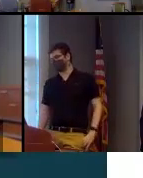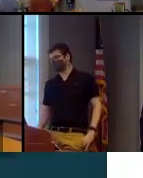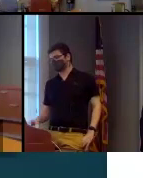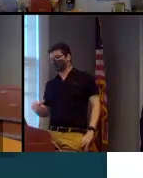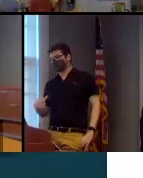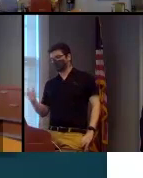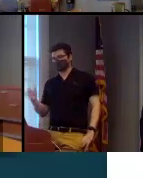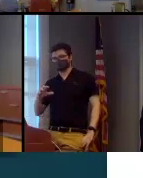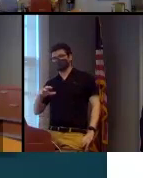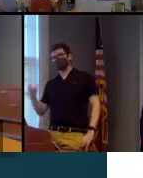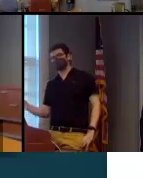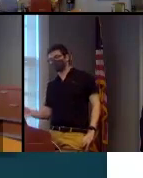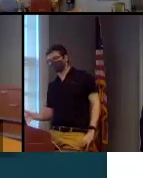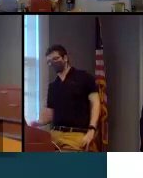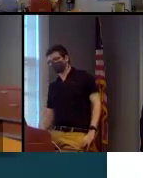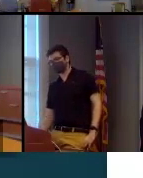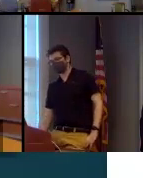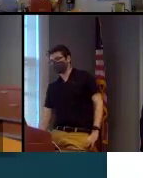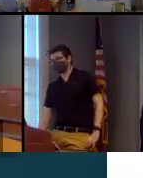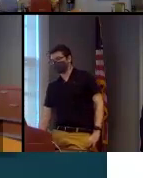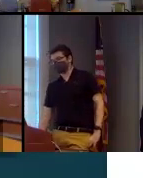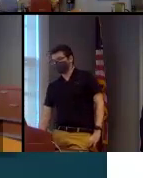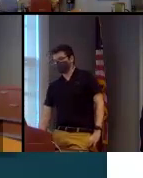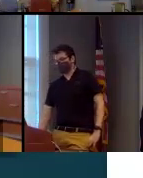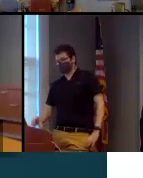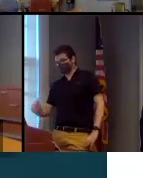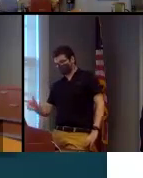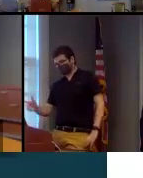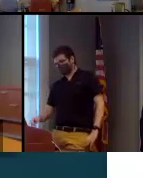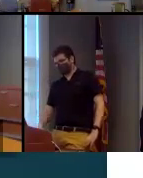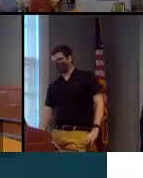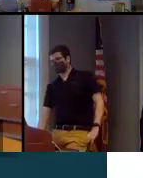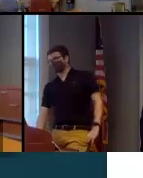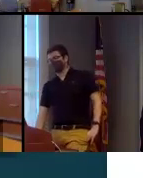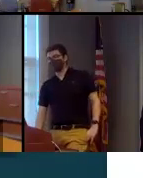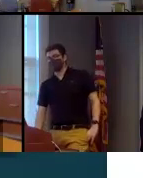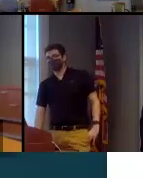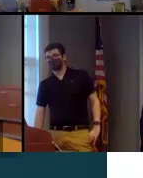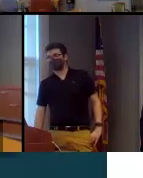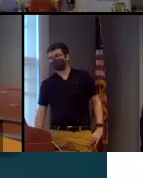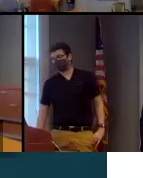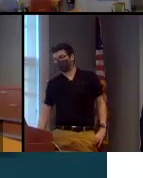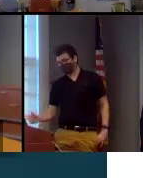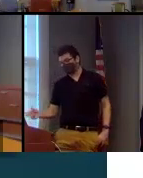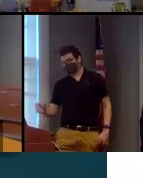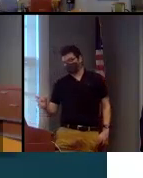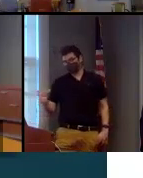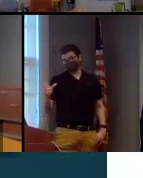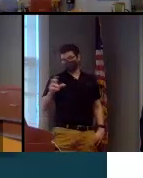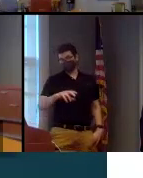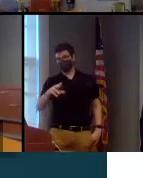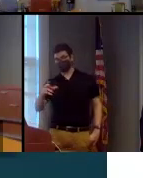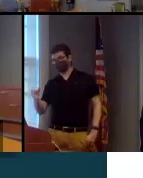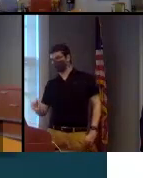fatalities to occur more in locations with greater population. And this final little hypothesis is our R&R,